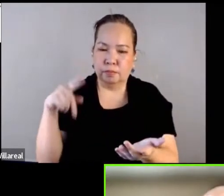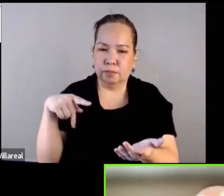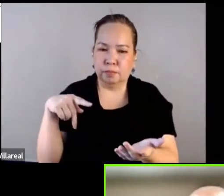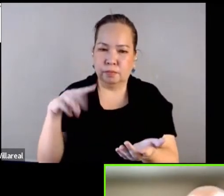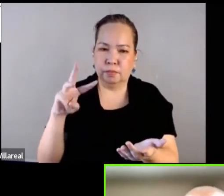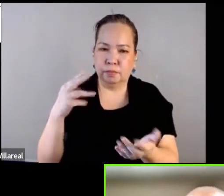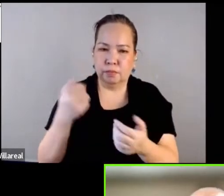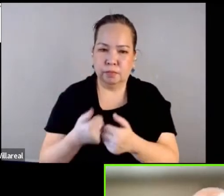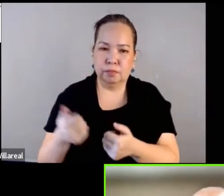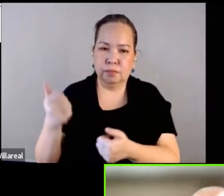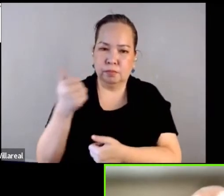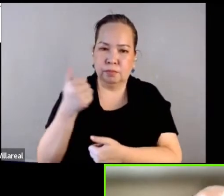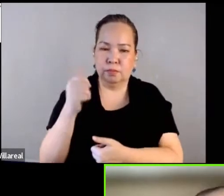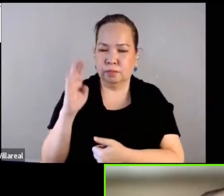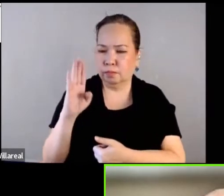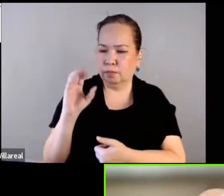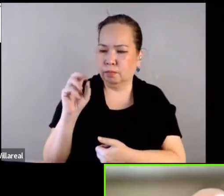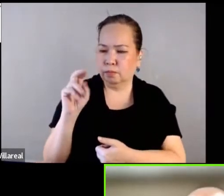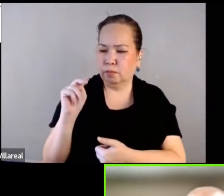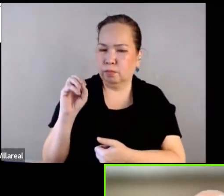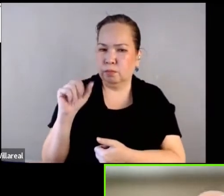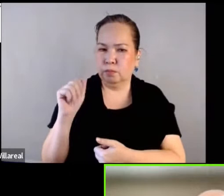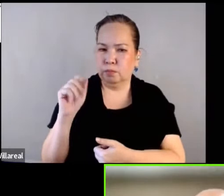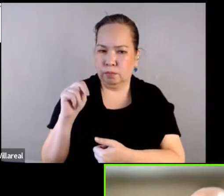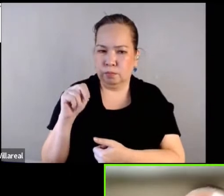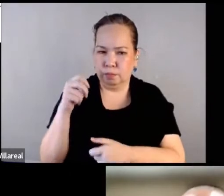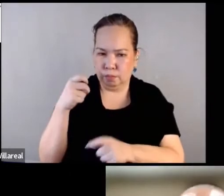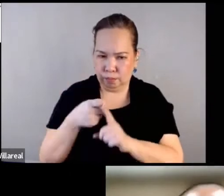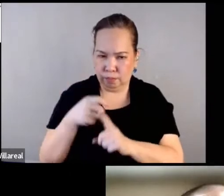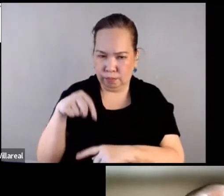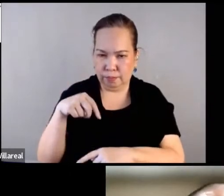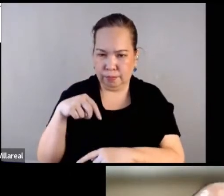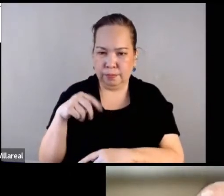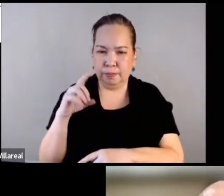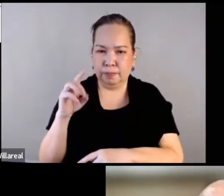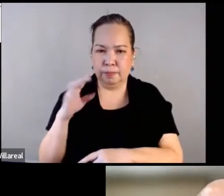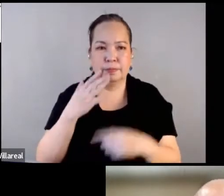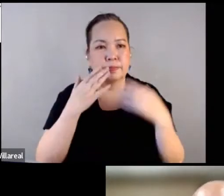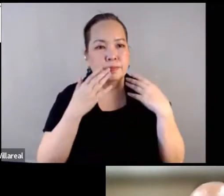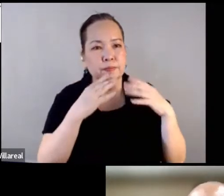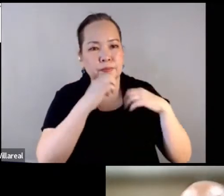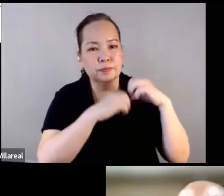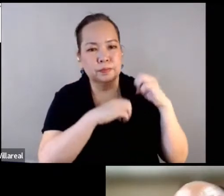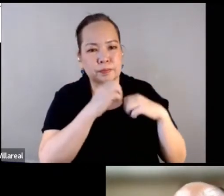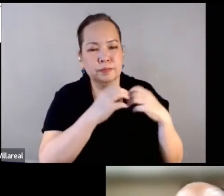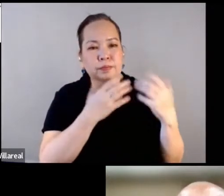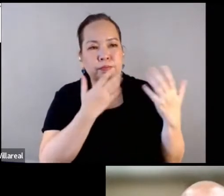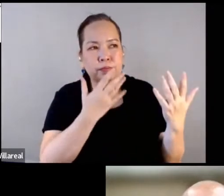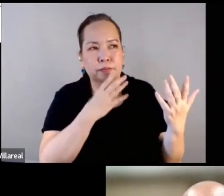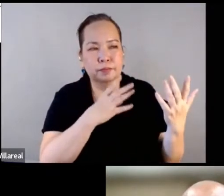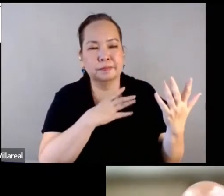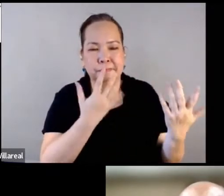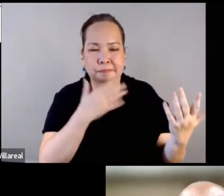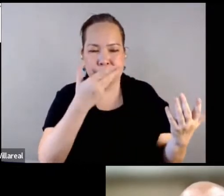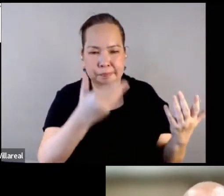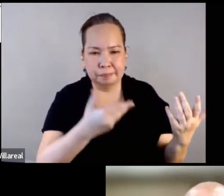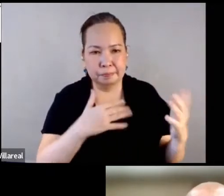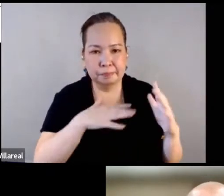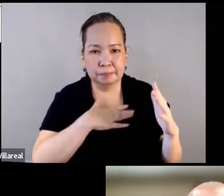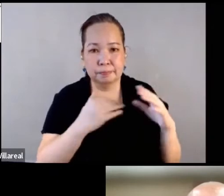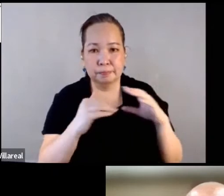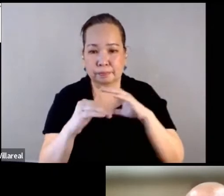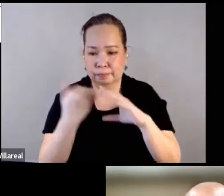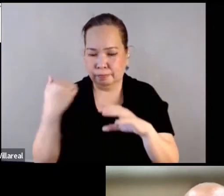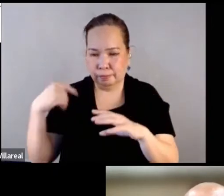Secretary Manuel M. Bonoan, this department. Thank you, Engineer Edwin. That letter is very welcome. Please provide